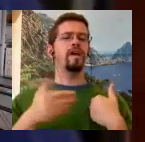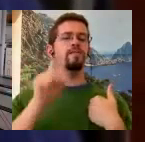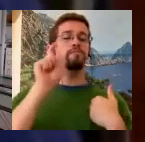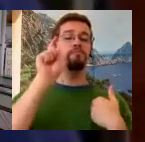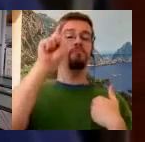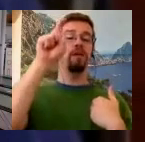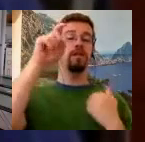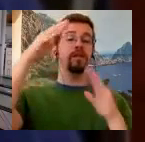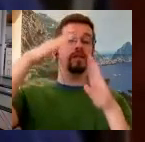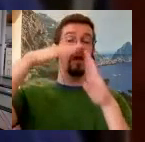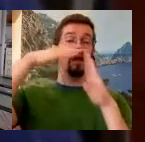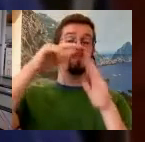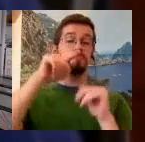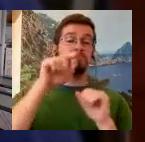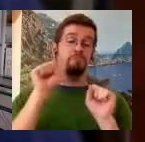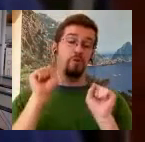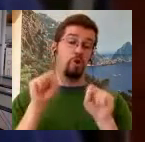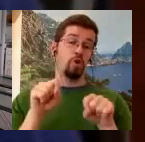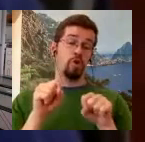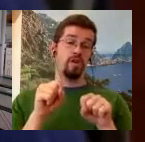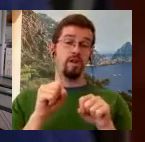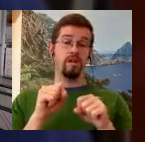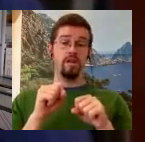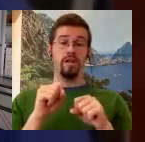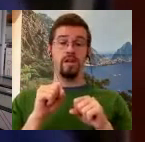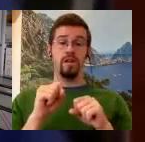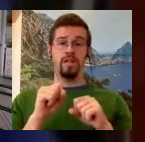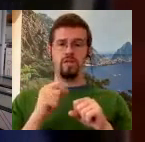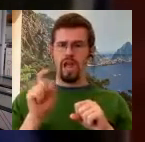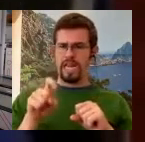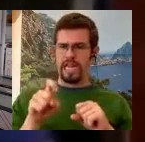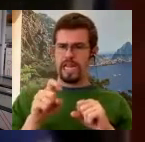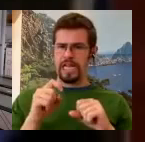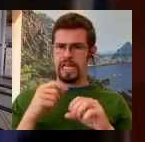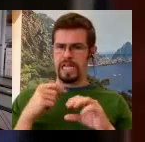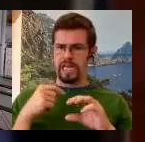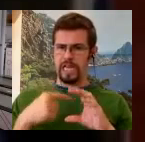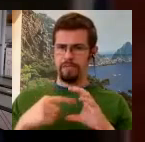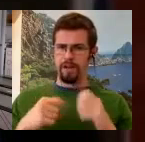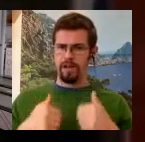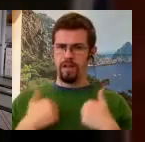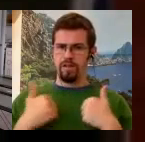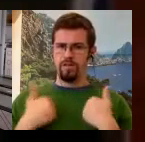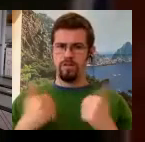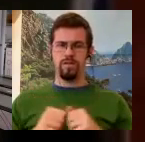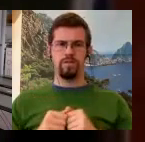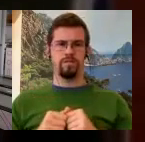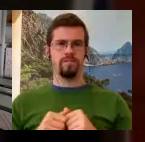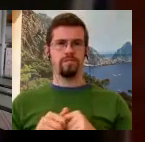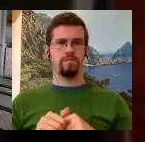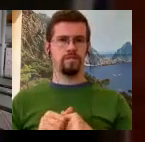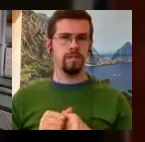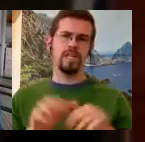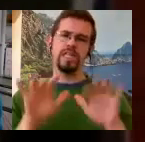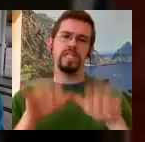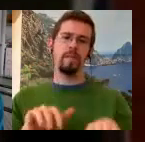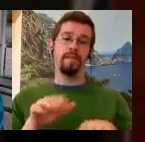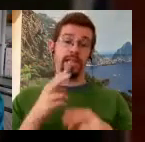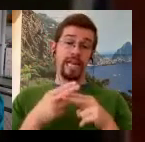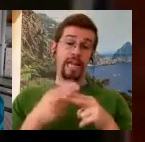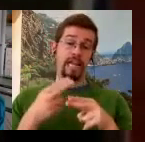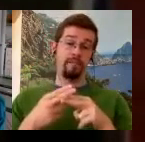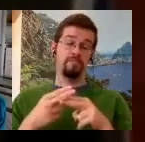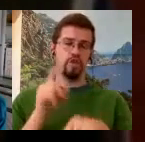And I just use that, and I use his email address. Is that right? Okay. If you just start typing in Stefan, it should find him in your circle.